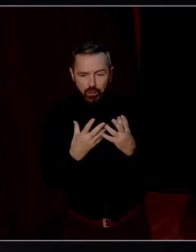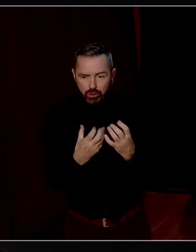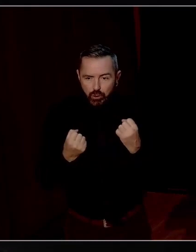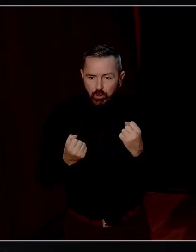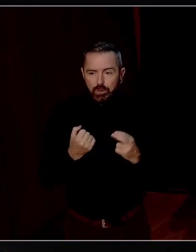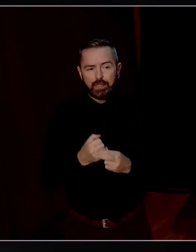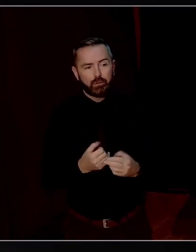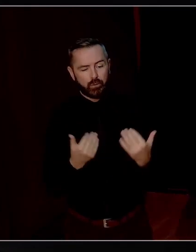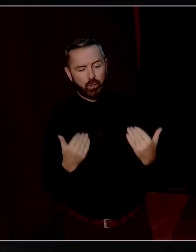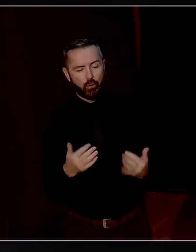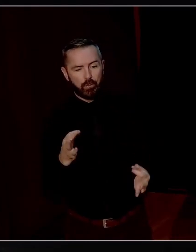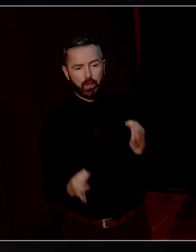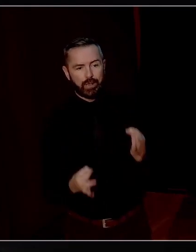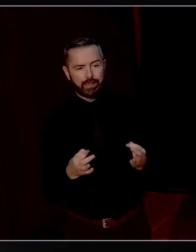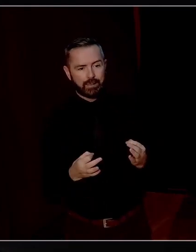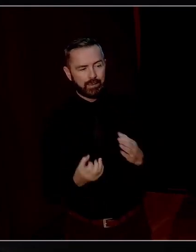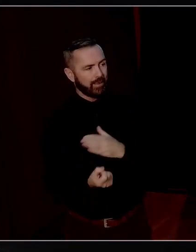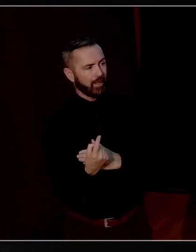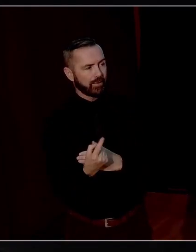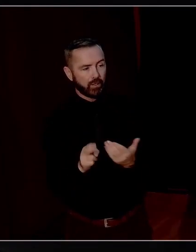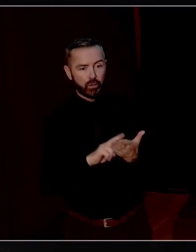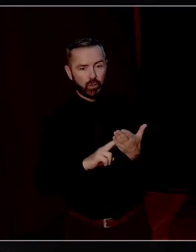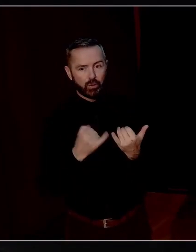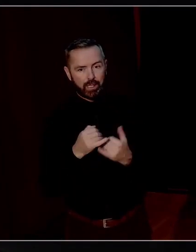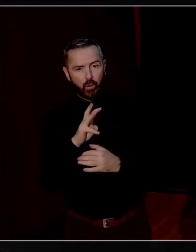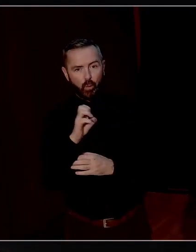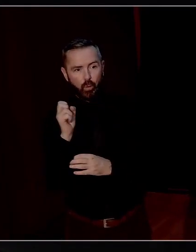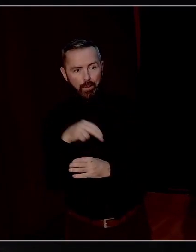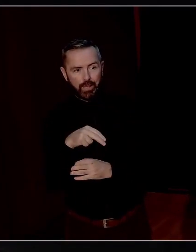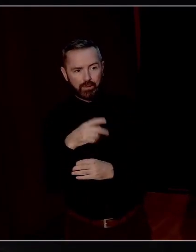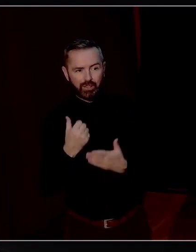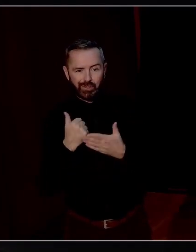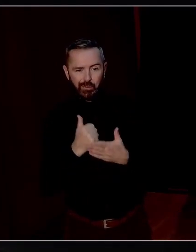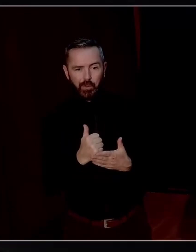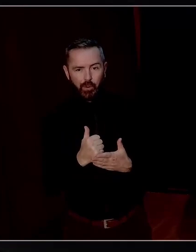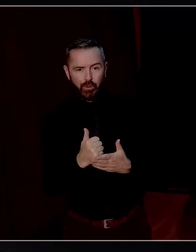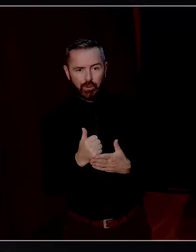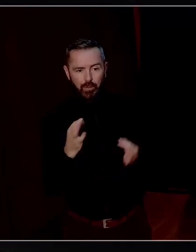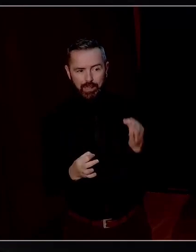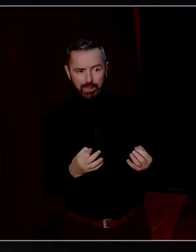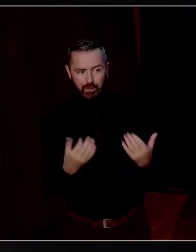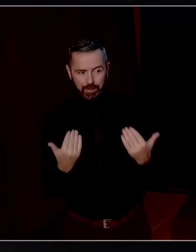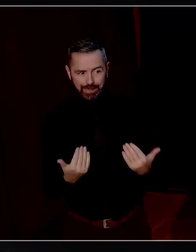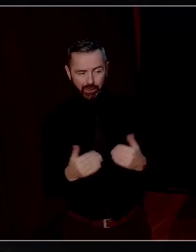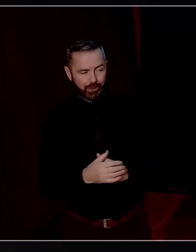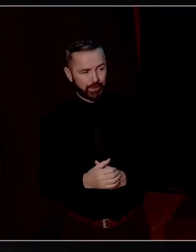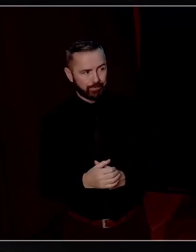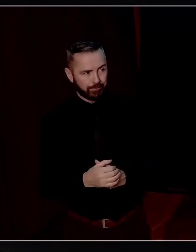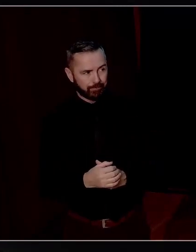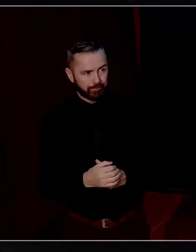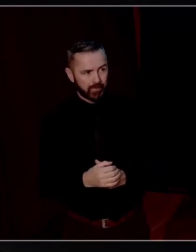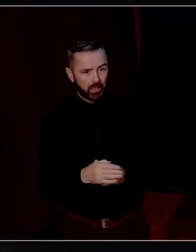current political events used as a weapon to support current political positions, and with